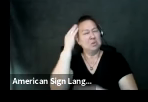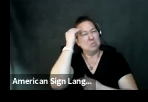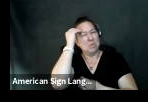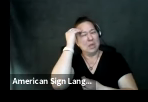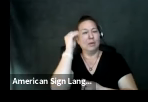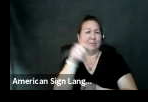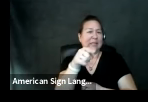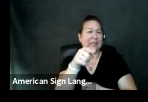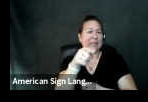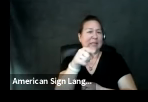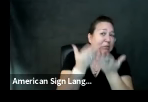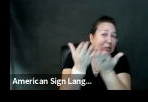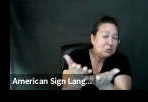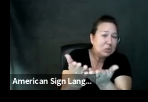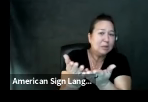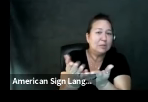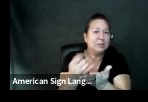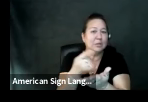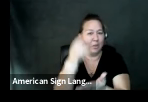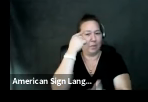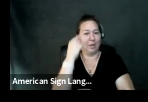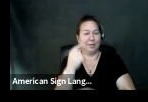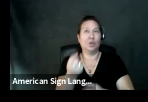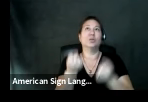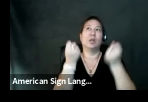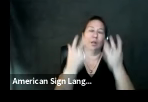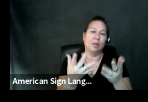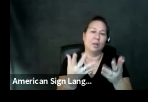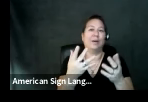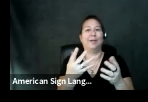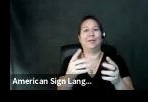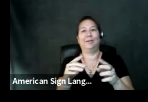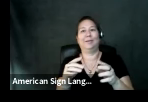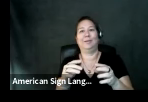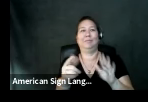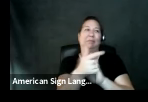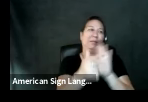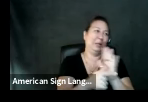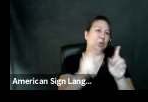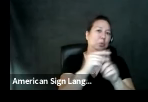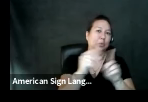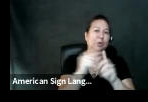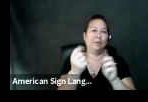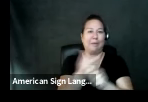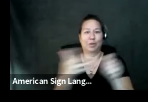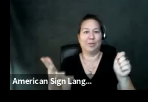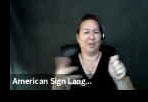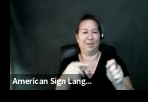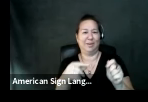IEP. And there's a lot of jargon, like we said, there's a lot of acronyms and jargon. So if you're not sure what something means, please